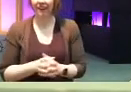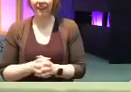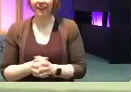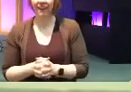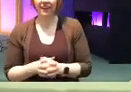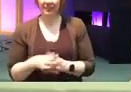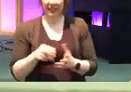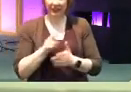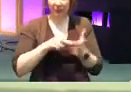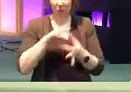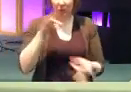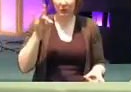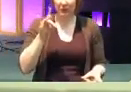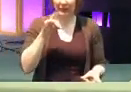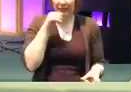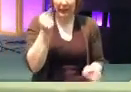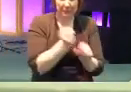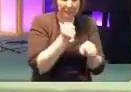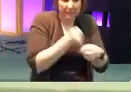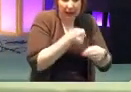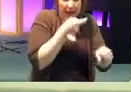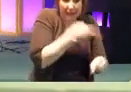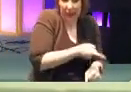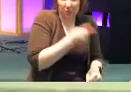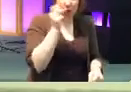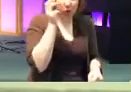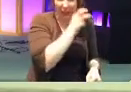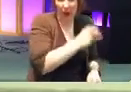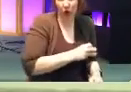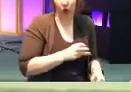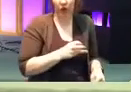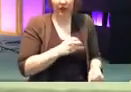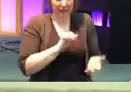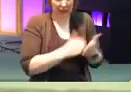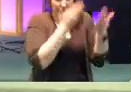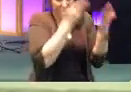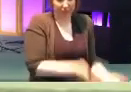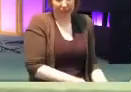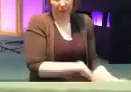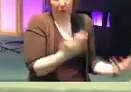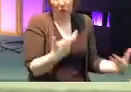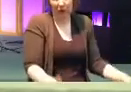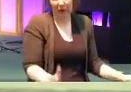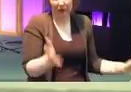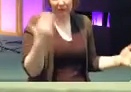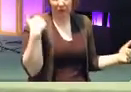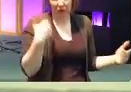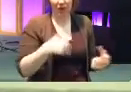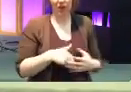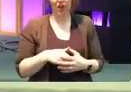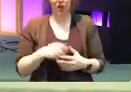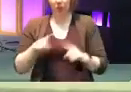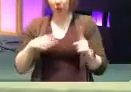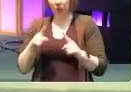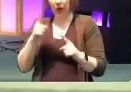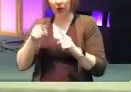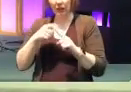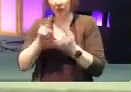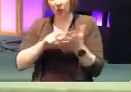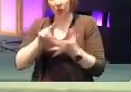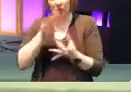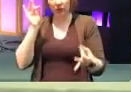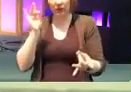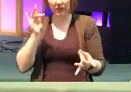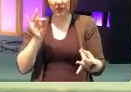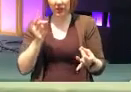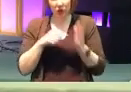It wasn't the Holy Spirit that made them weird, okay? That's just who they are. But when the Holy Spirit comes on people, again, manifests